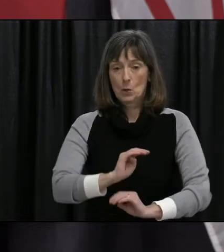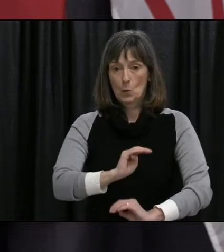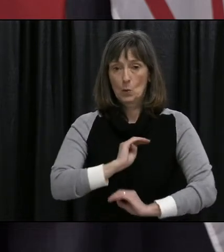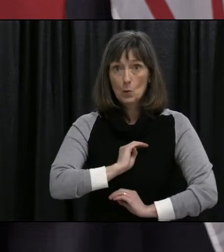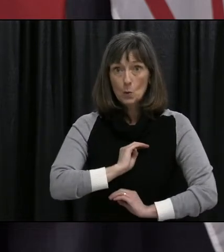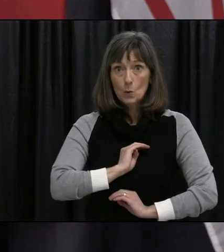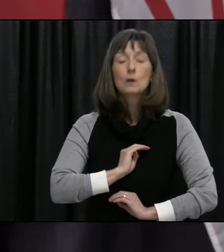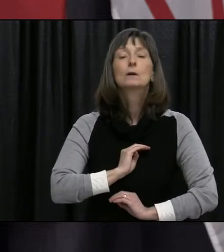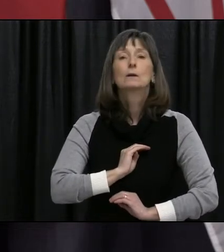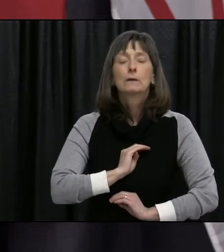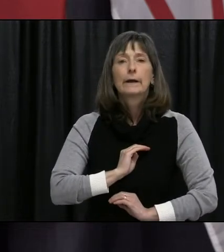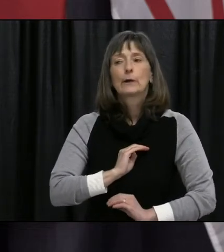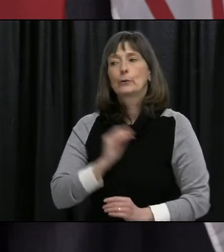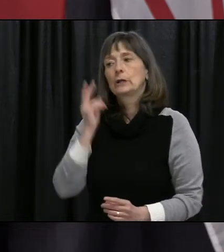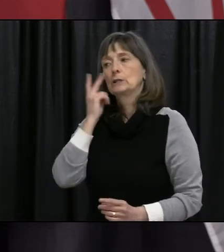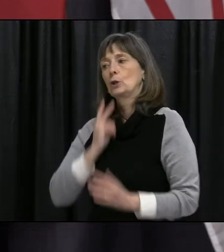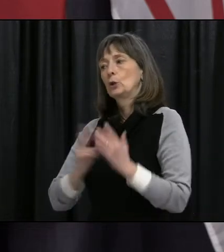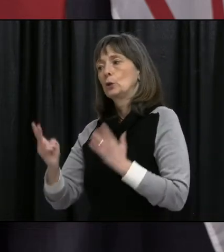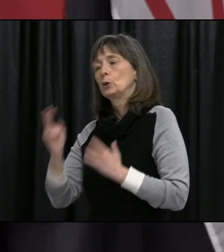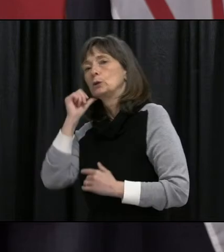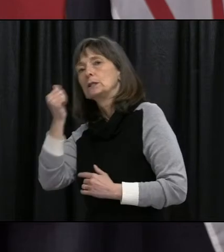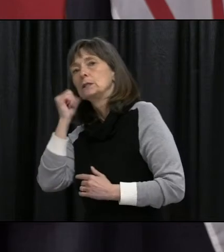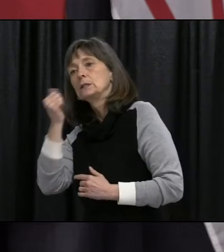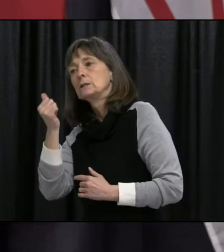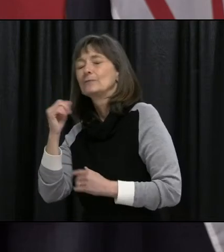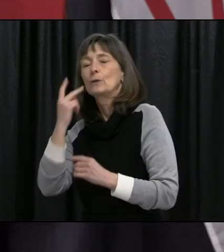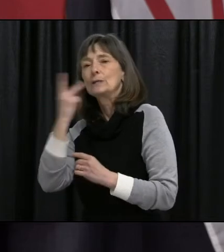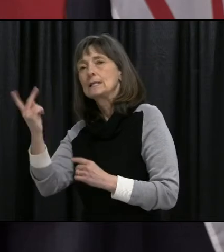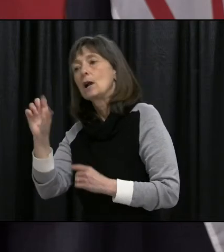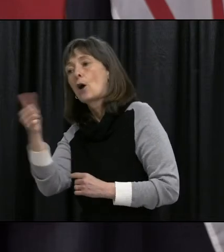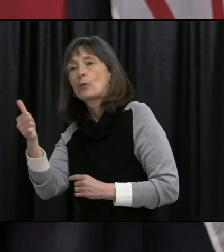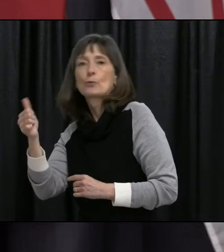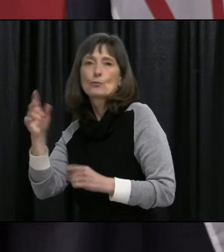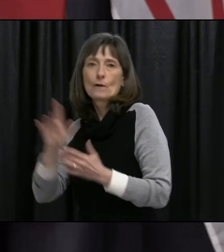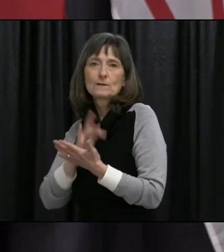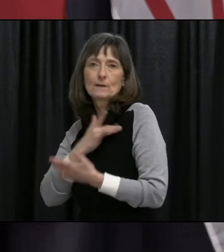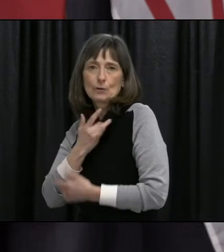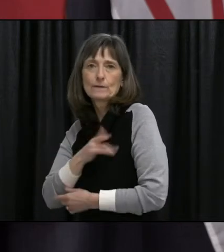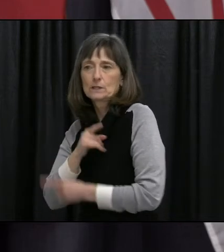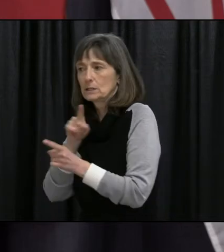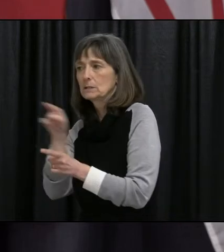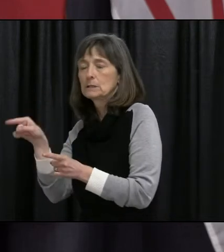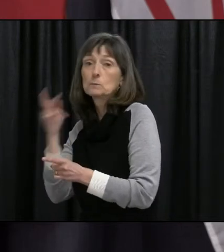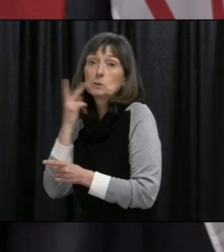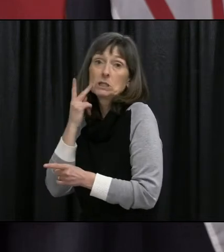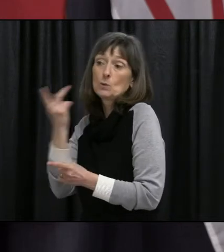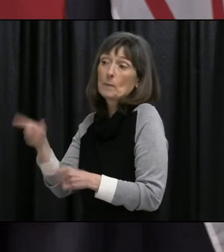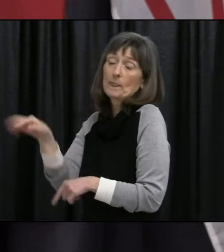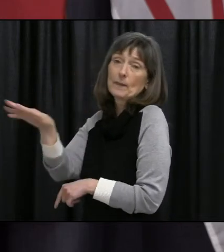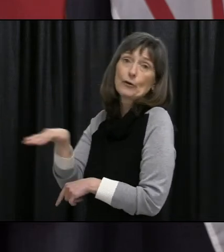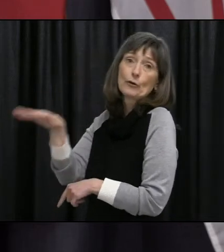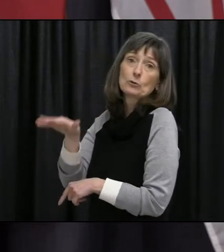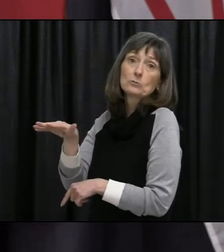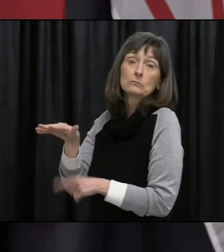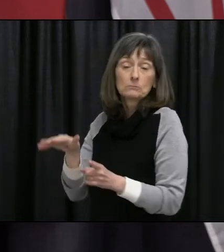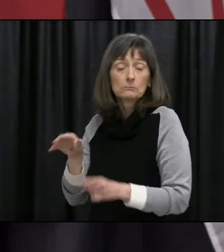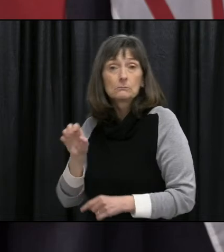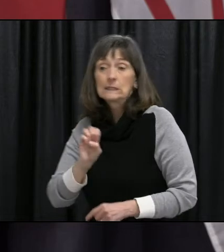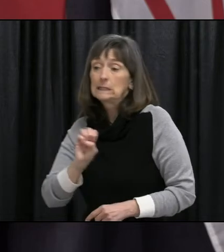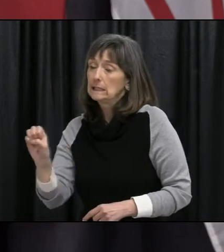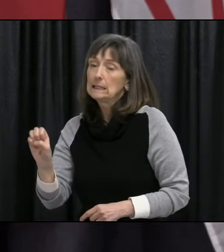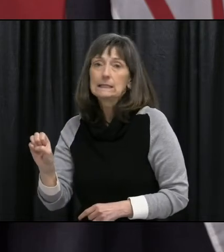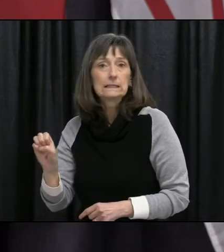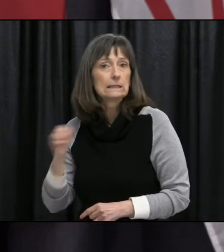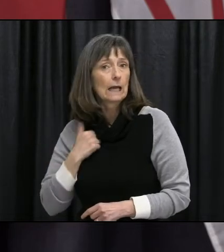travel restrictions to another province. So, it's an interesting discussion. There's some good results around Atlantic Canada, has been